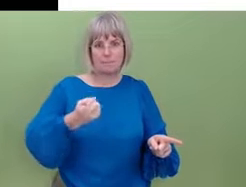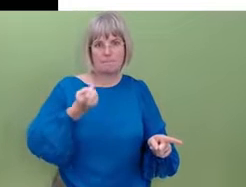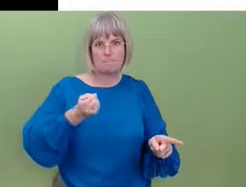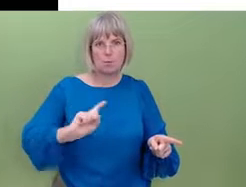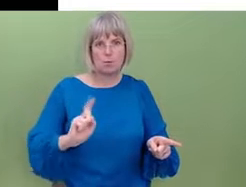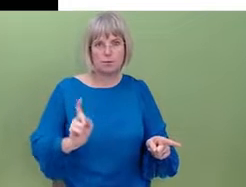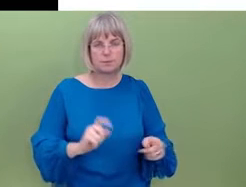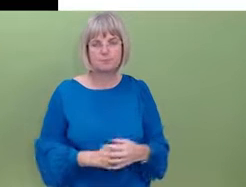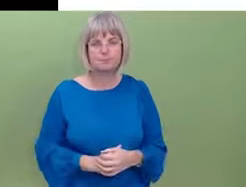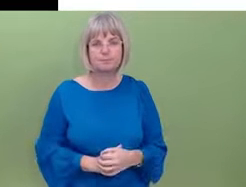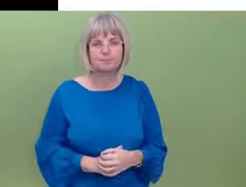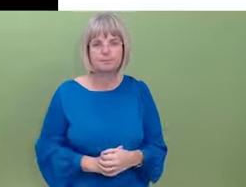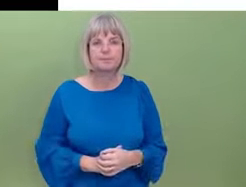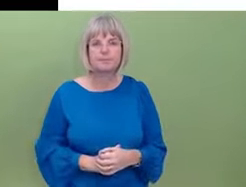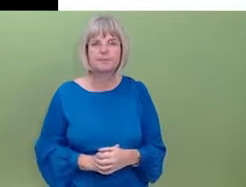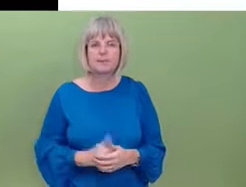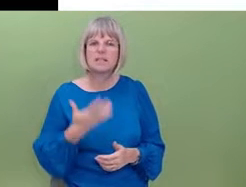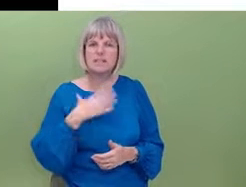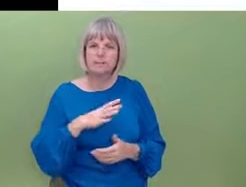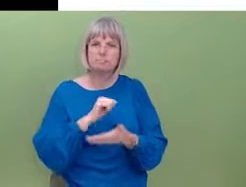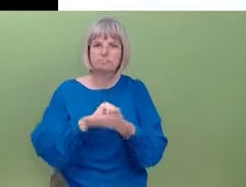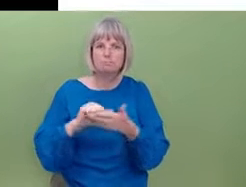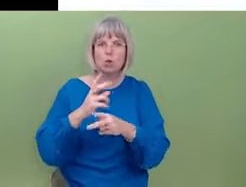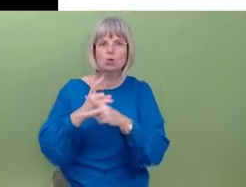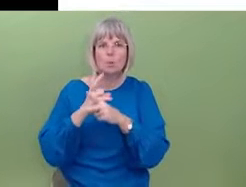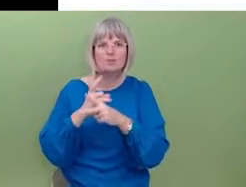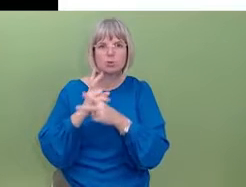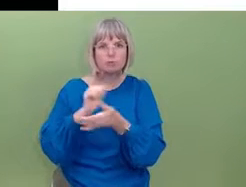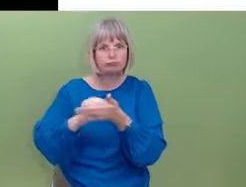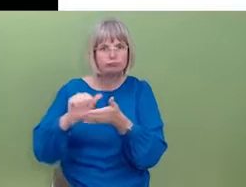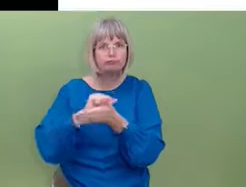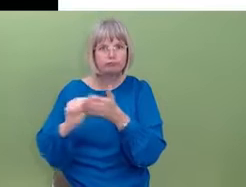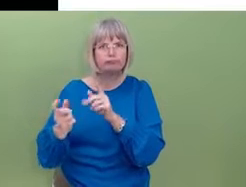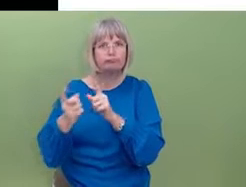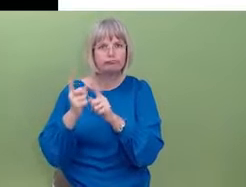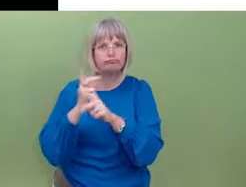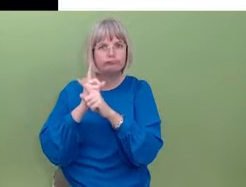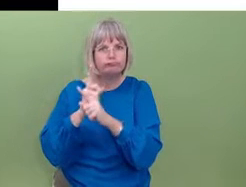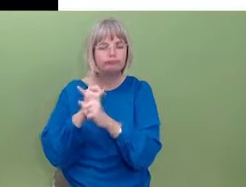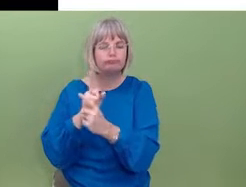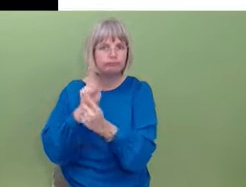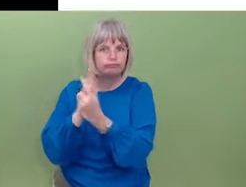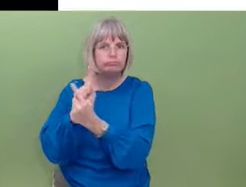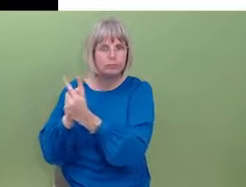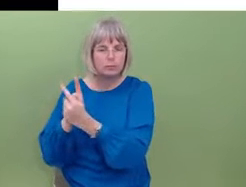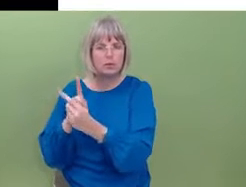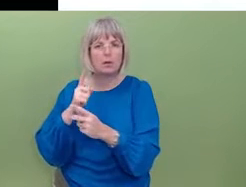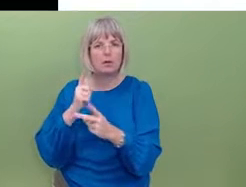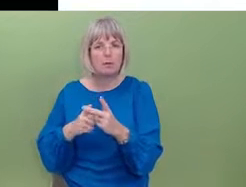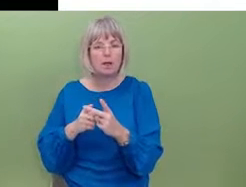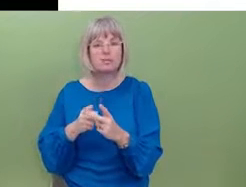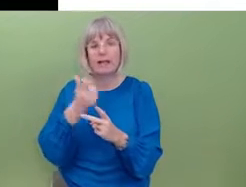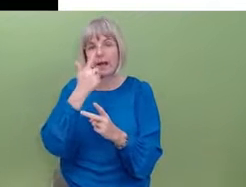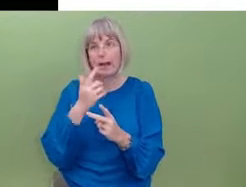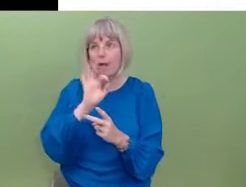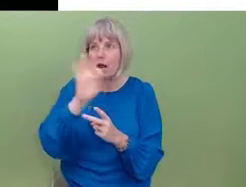We need to attend regular supervision, but also ask for any additional supervision needed when